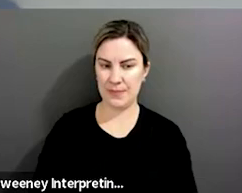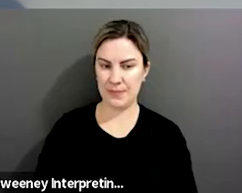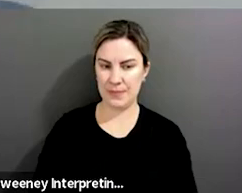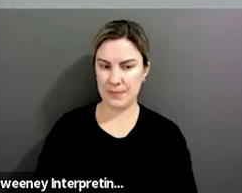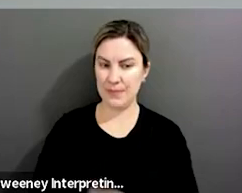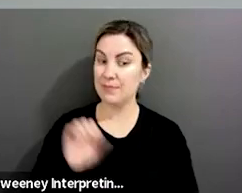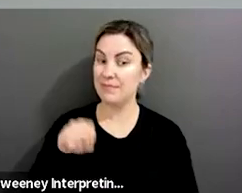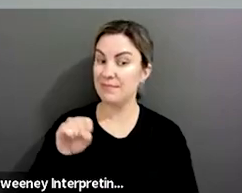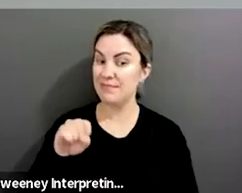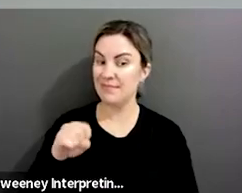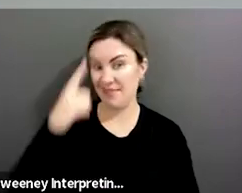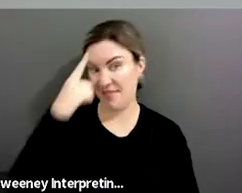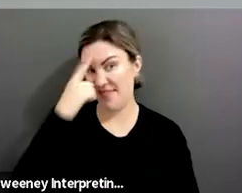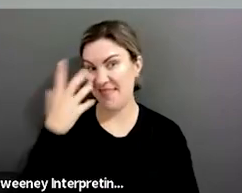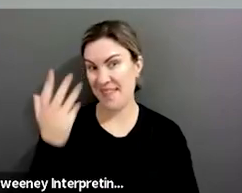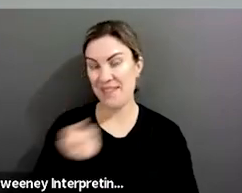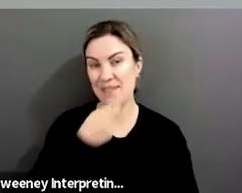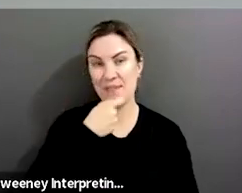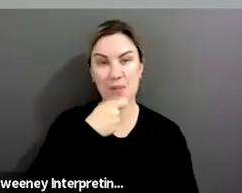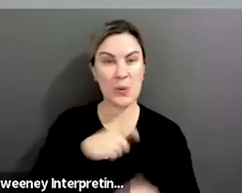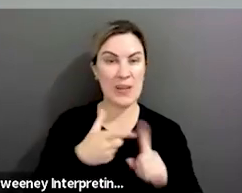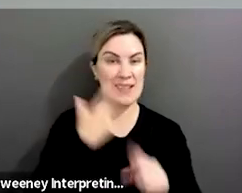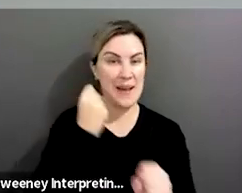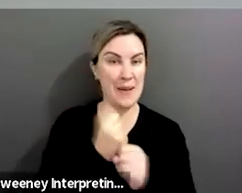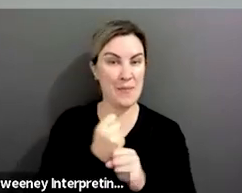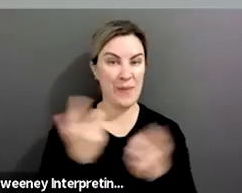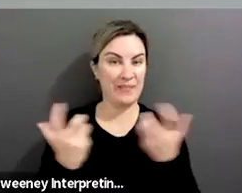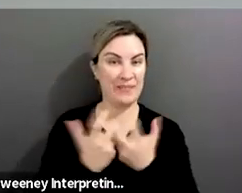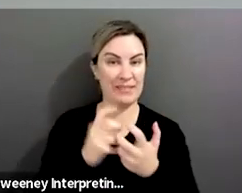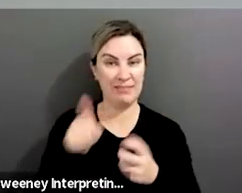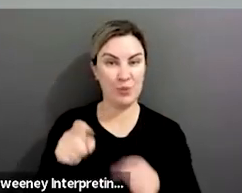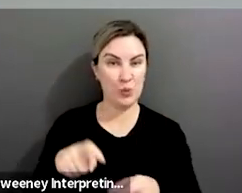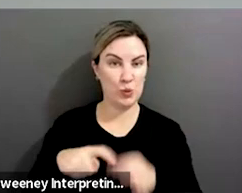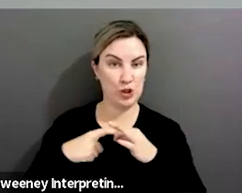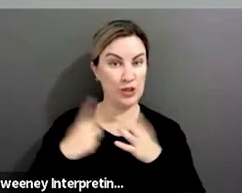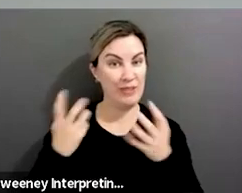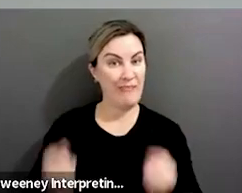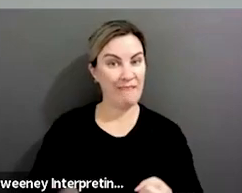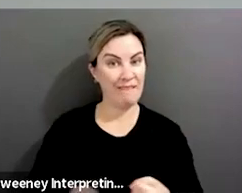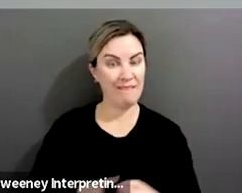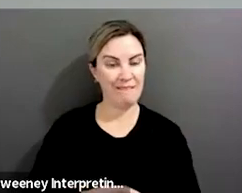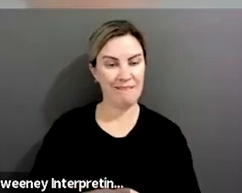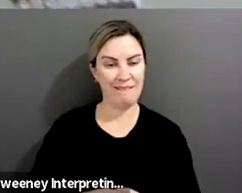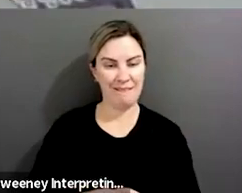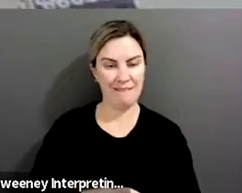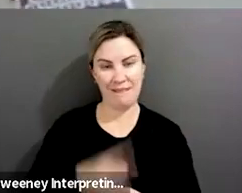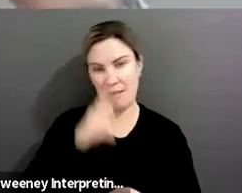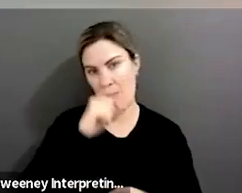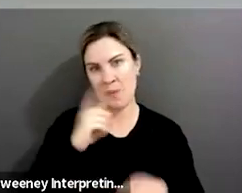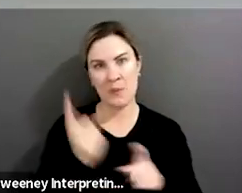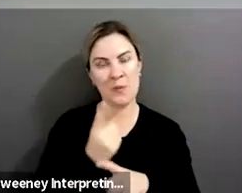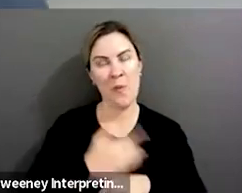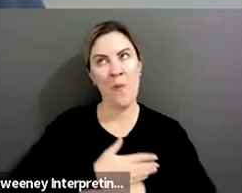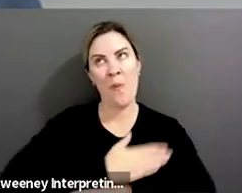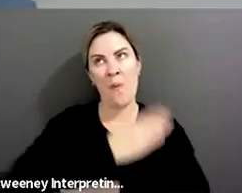Yeah, I think there's probably a few examples that fit this question. I'm not sure how long we've got. I could probably speak all day about it,